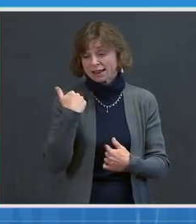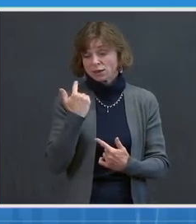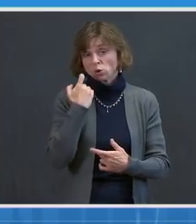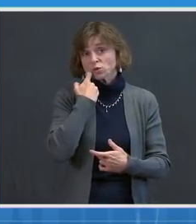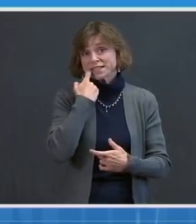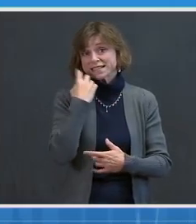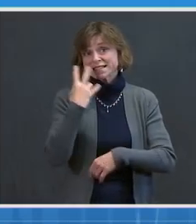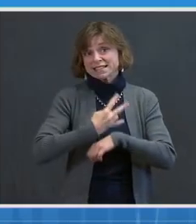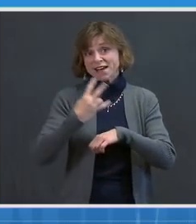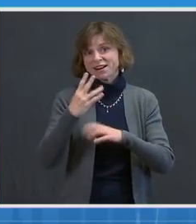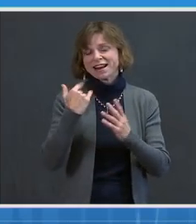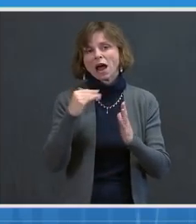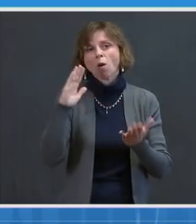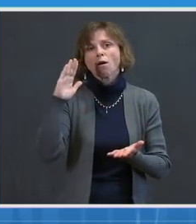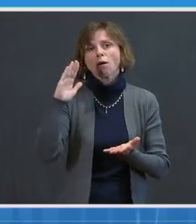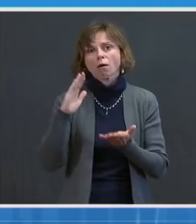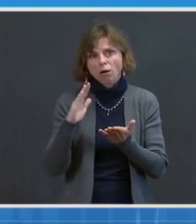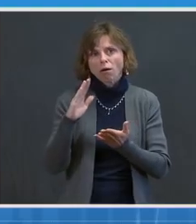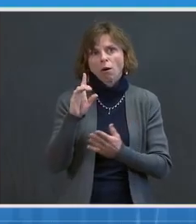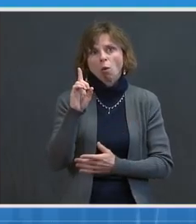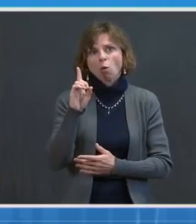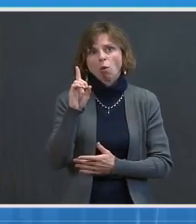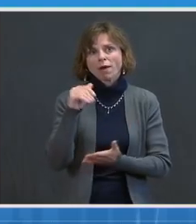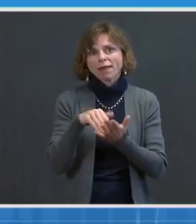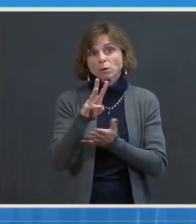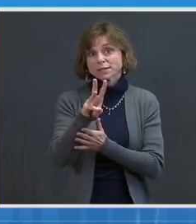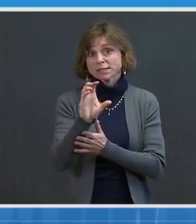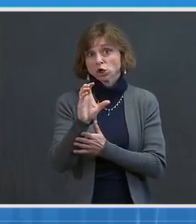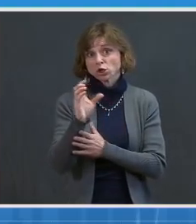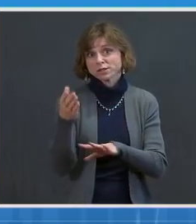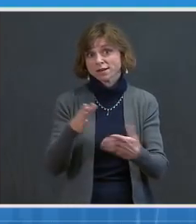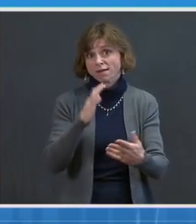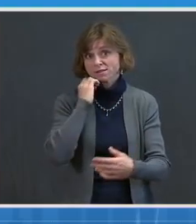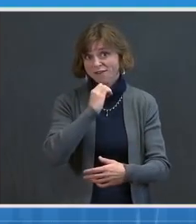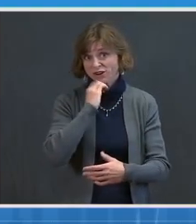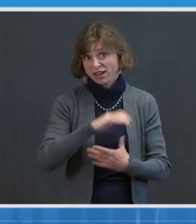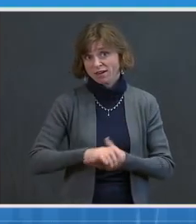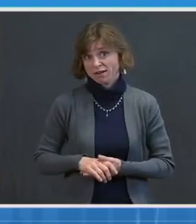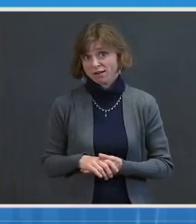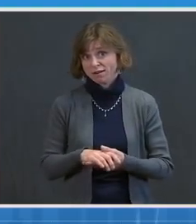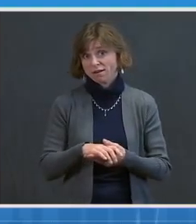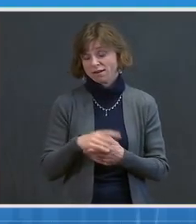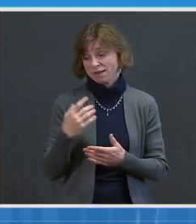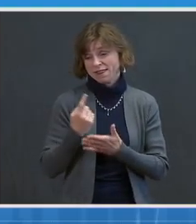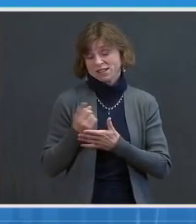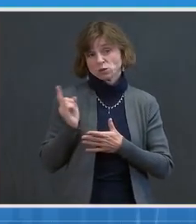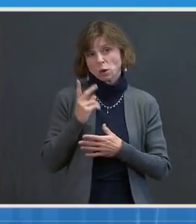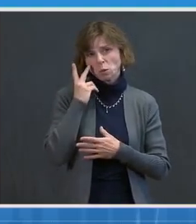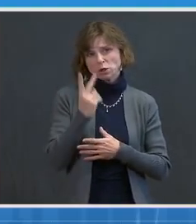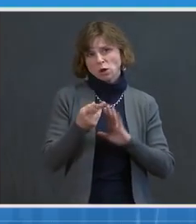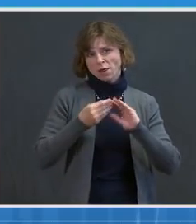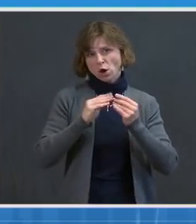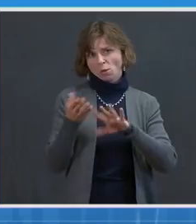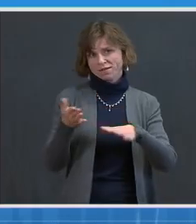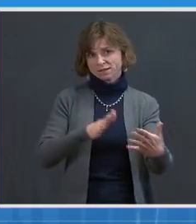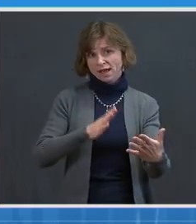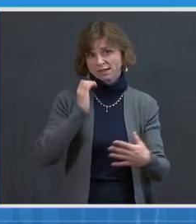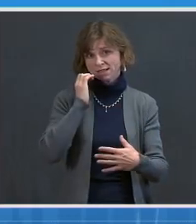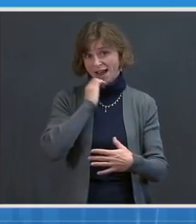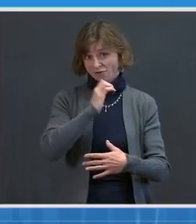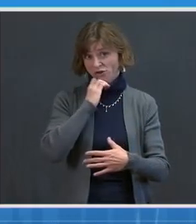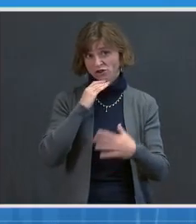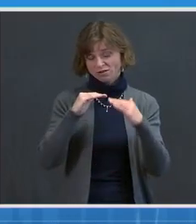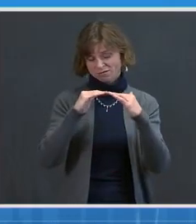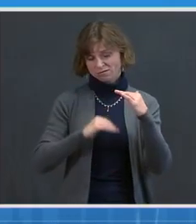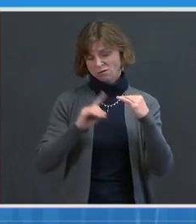down to 1,600 deaths per day. Earlier this week, we saw the number of deaths per day drop below